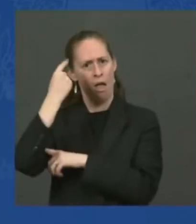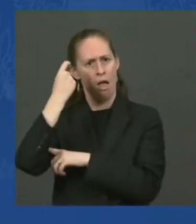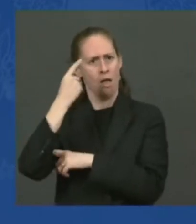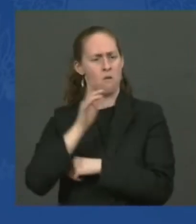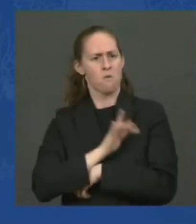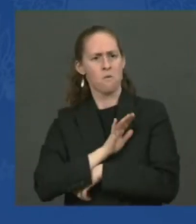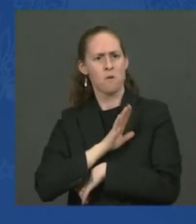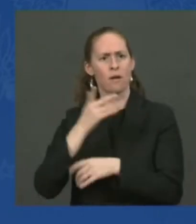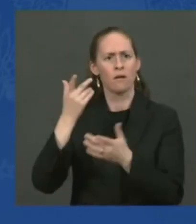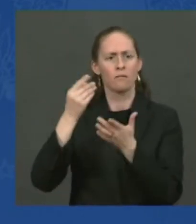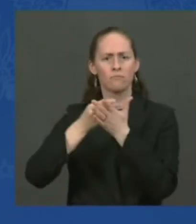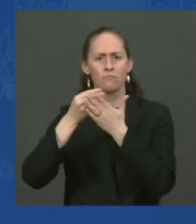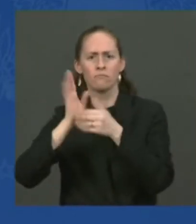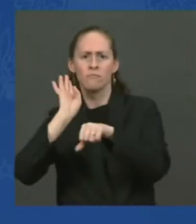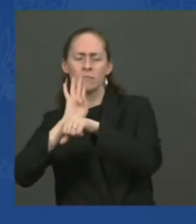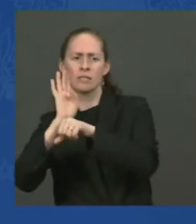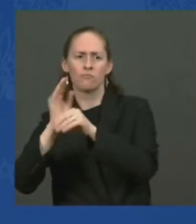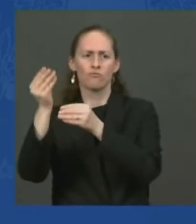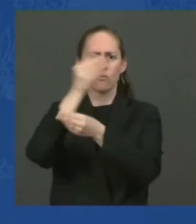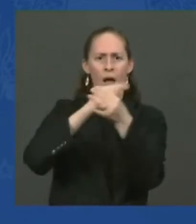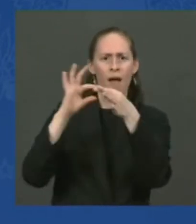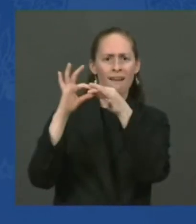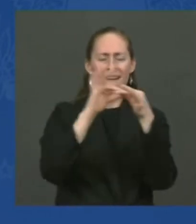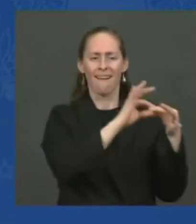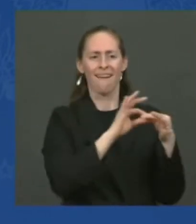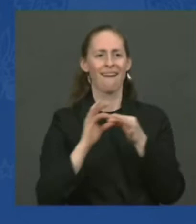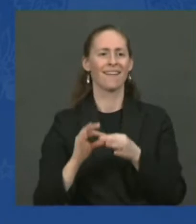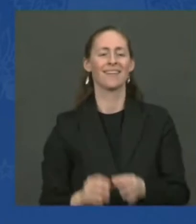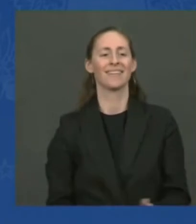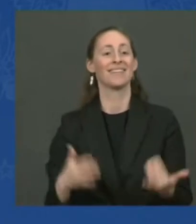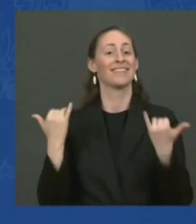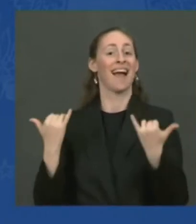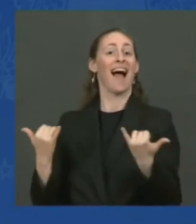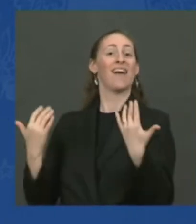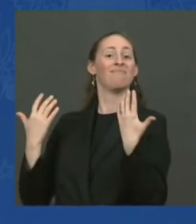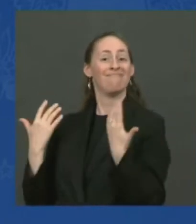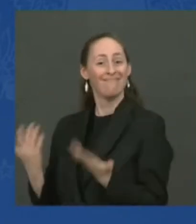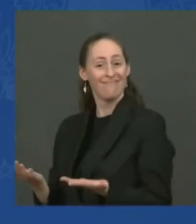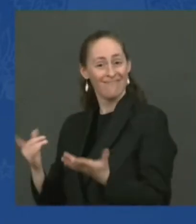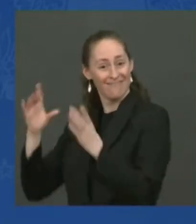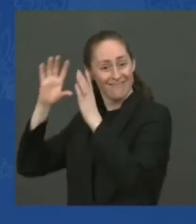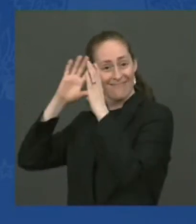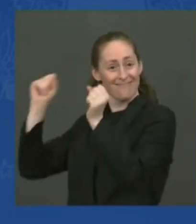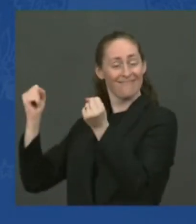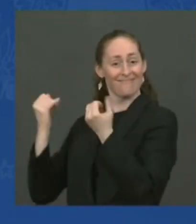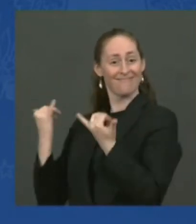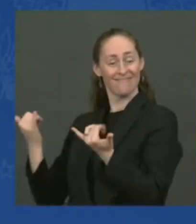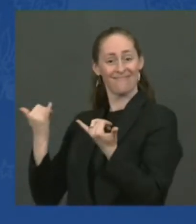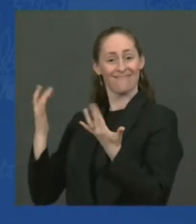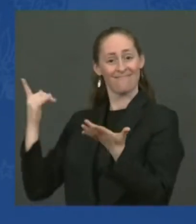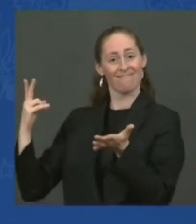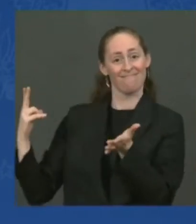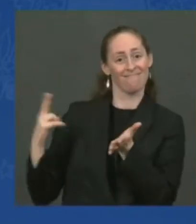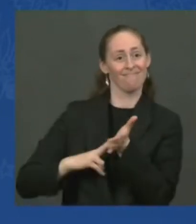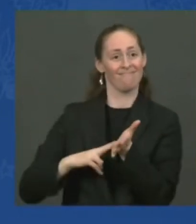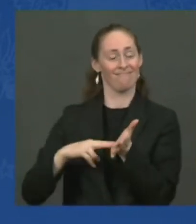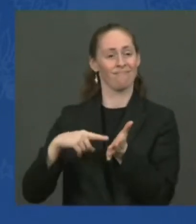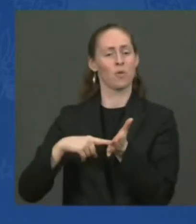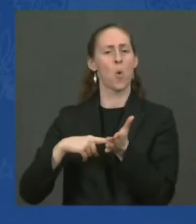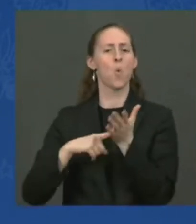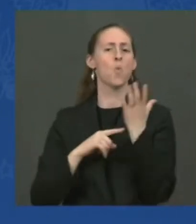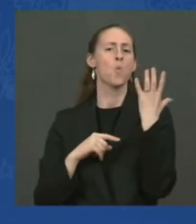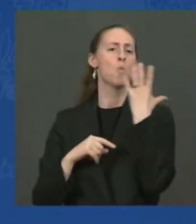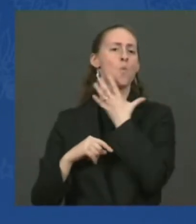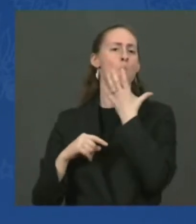and communities. And today, Mr. President, with the stroke of your pen, we will take a giant step to achieve